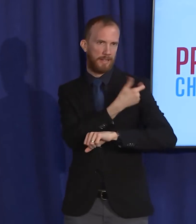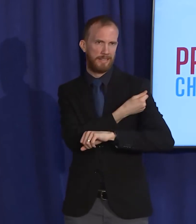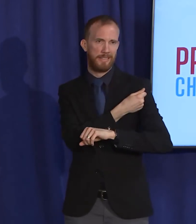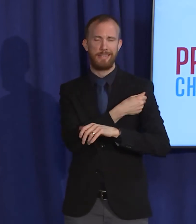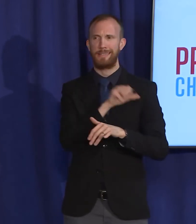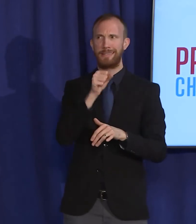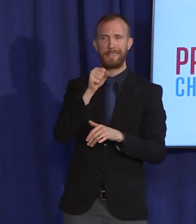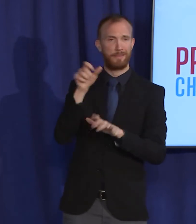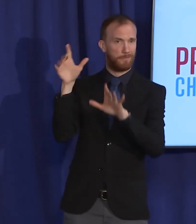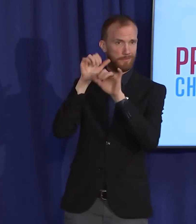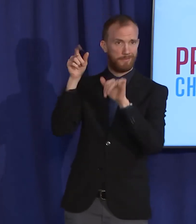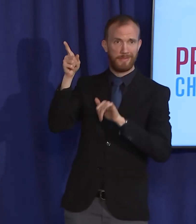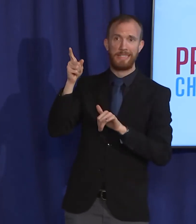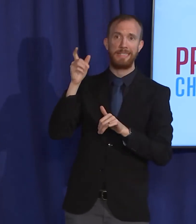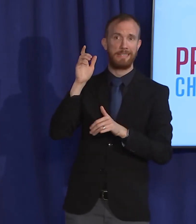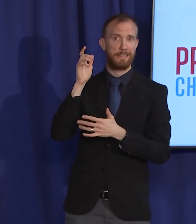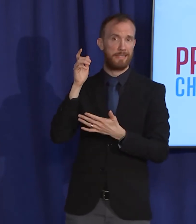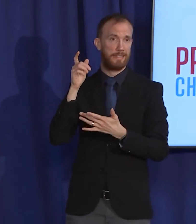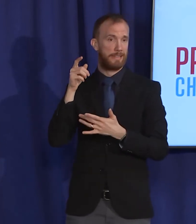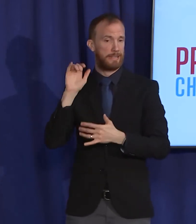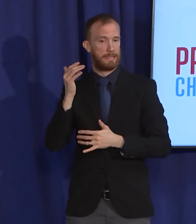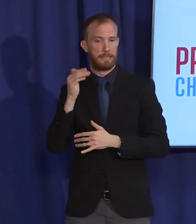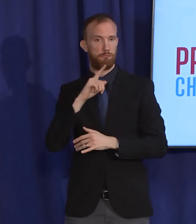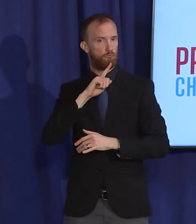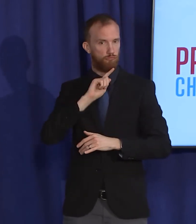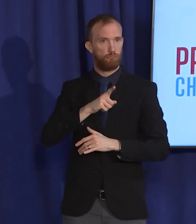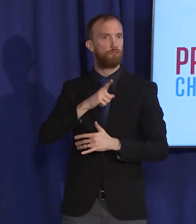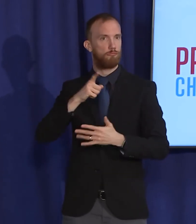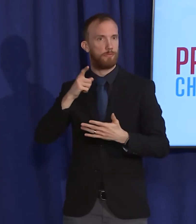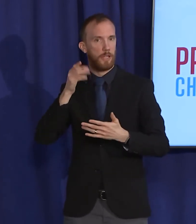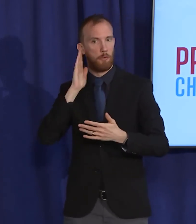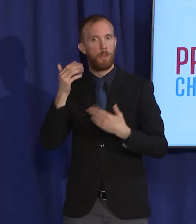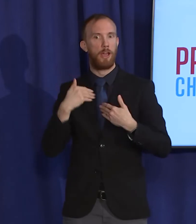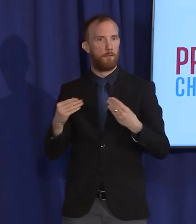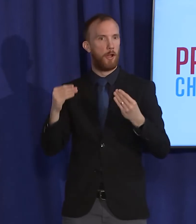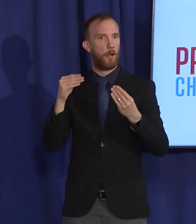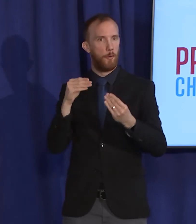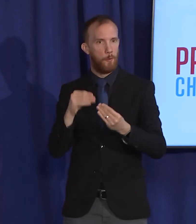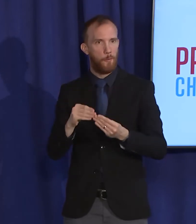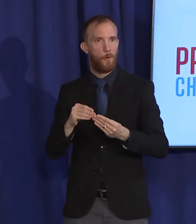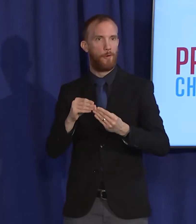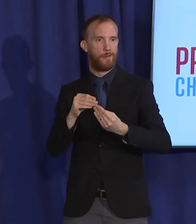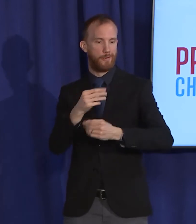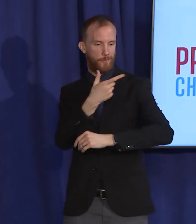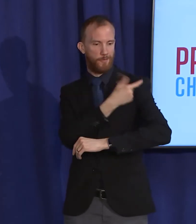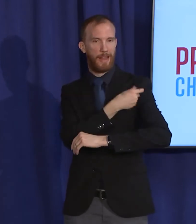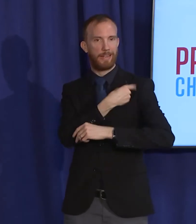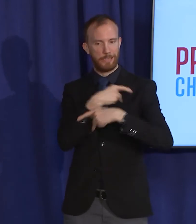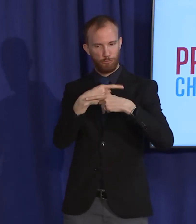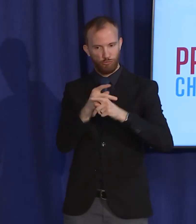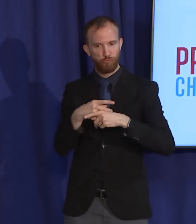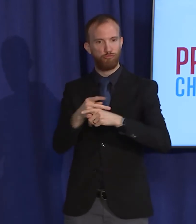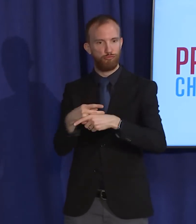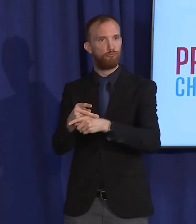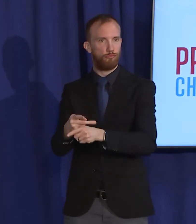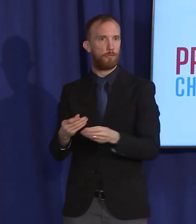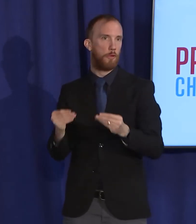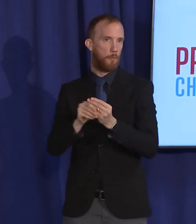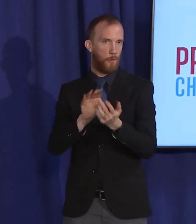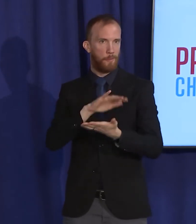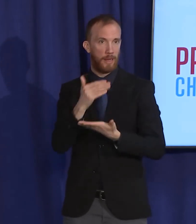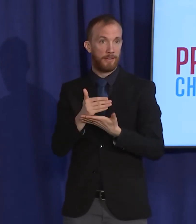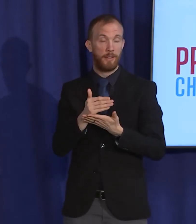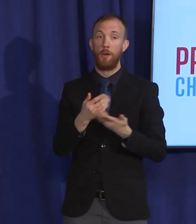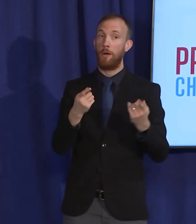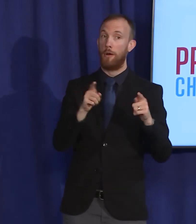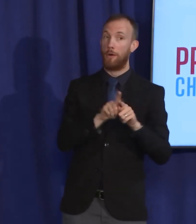confident that the vaccine supply will ramp up even more. There's a couple of vaccines that are still may come to fruition, like